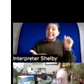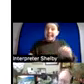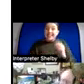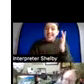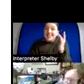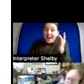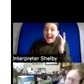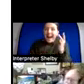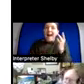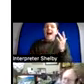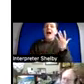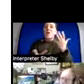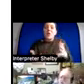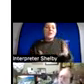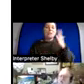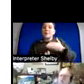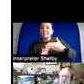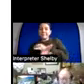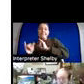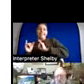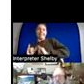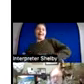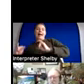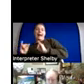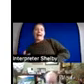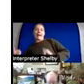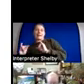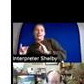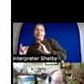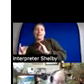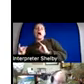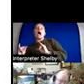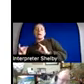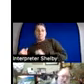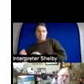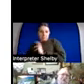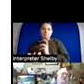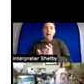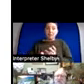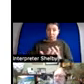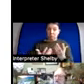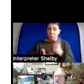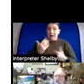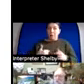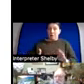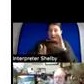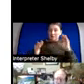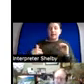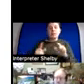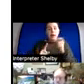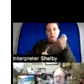you would expect it to say about something but it's unreliable just like a lot of people um